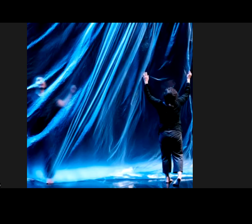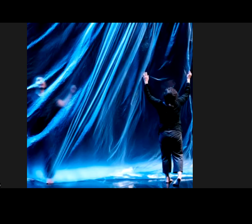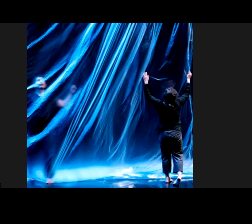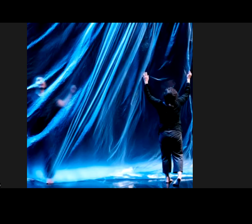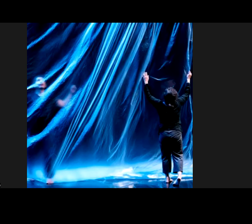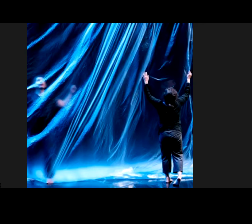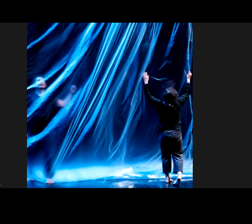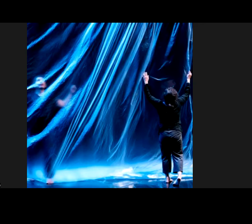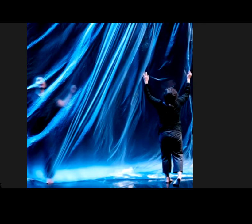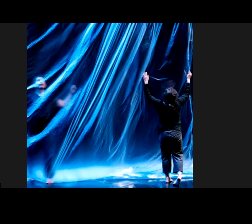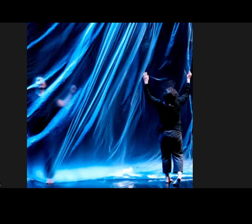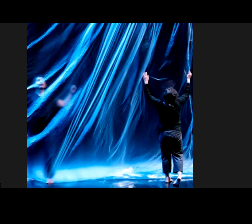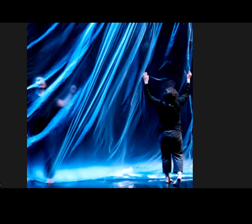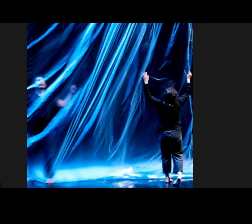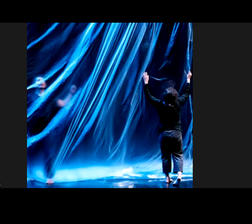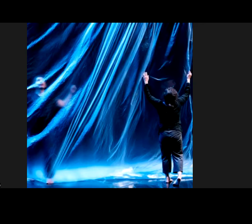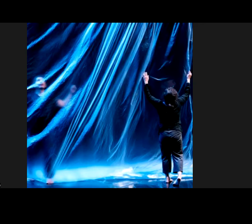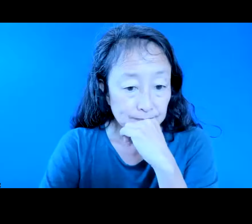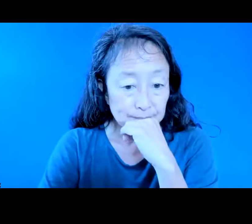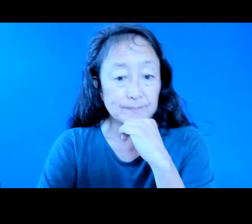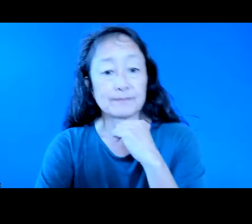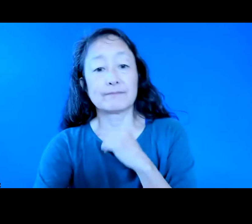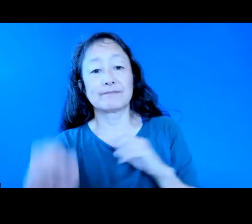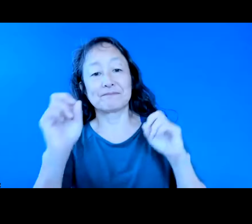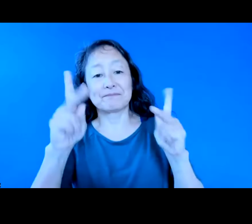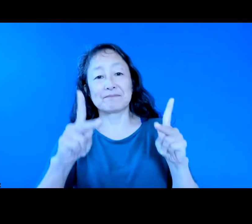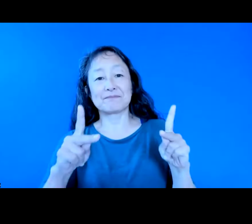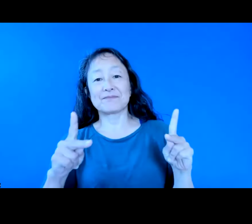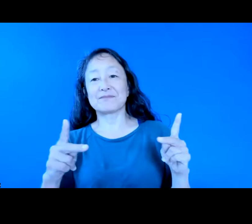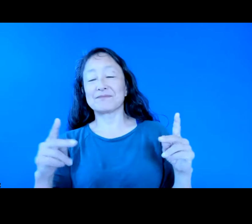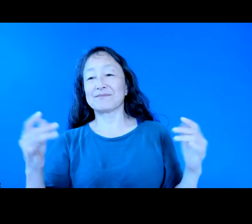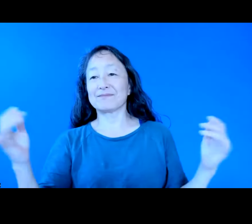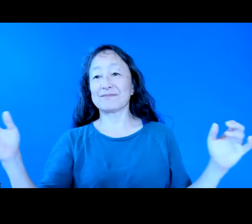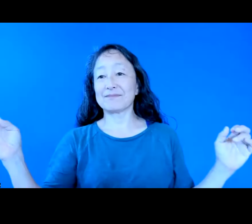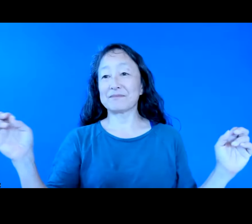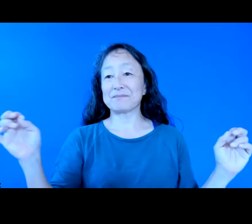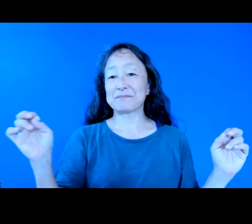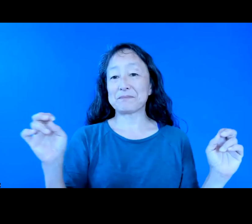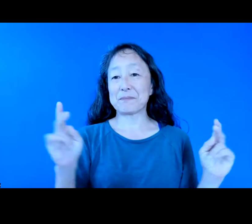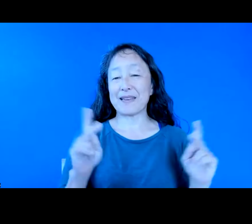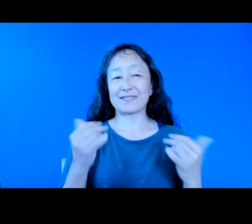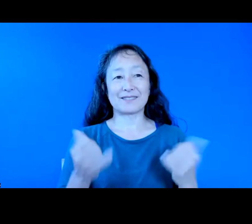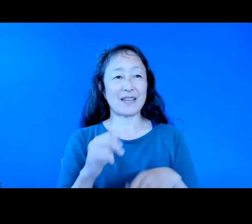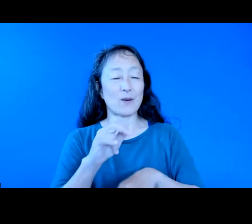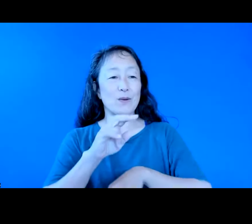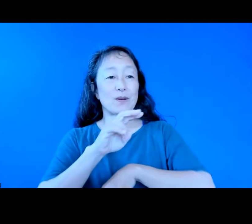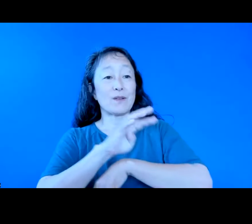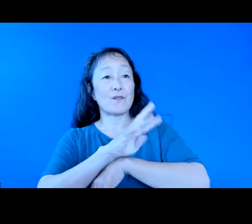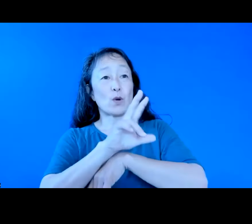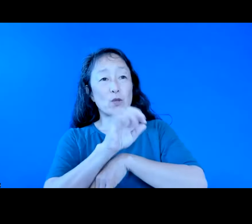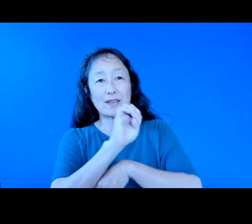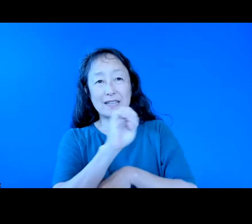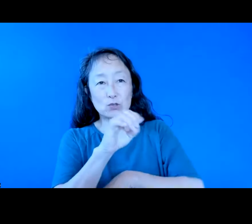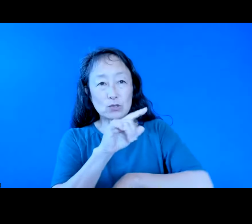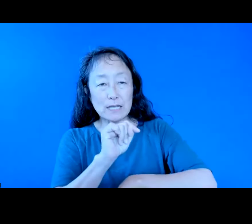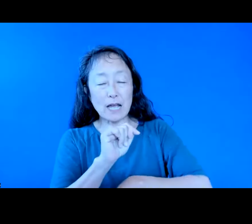All right, then, let's work our way back online. It's 4:30 Eastern, 3:30 Central. This is Rebecca